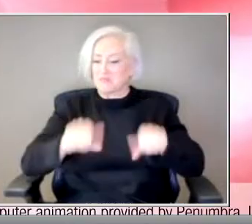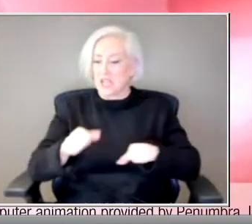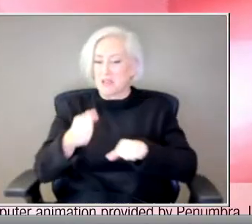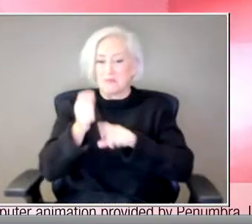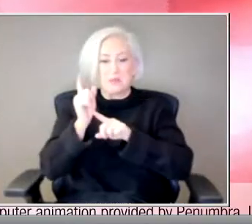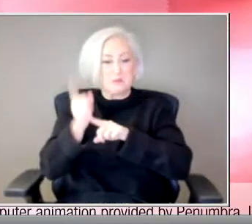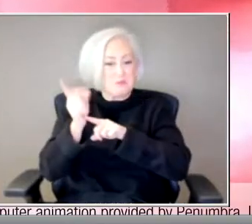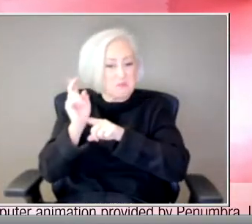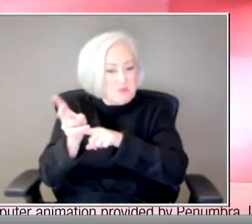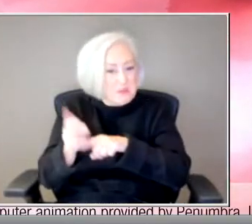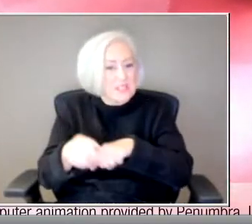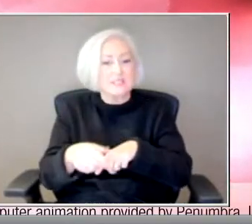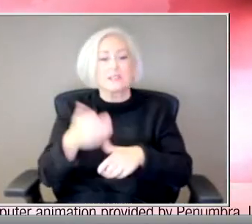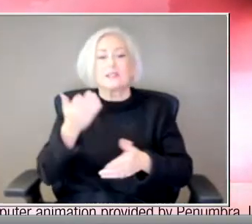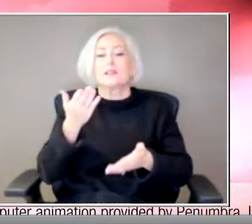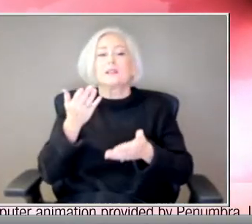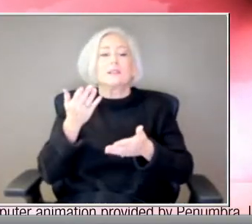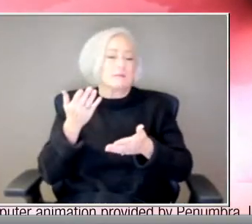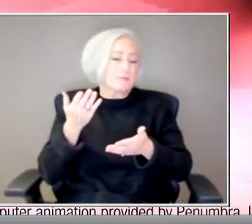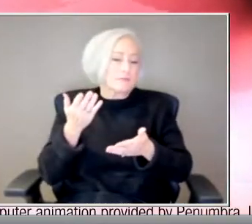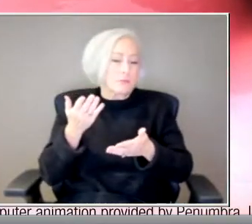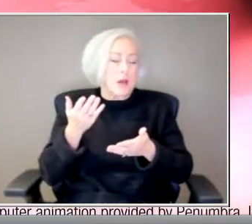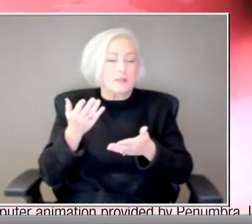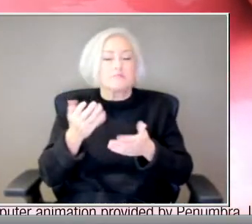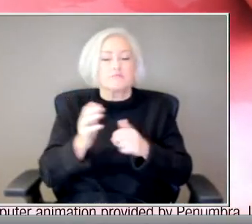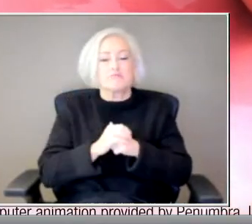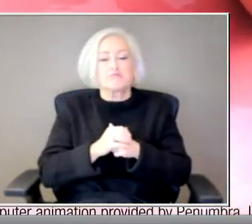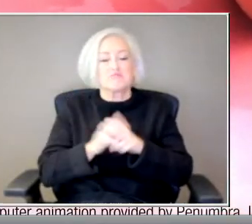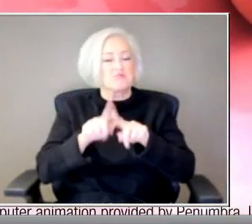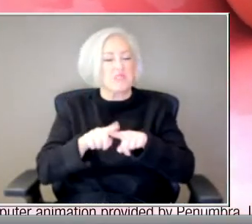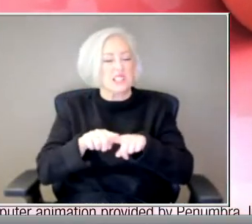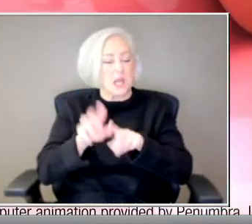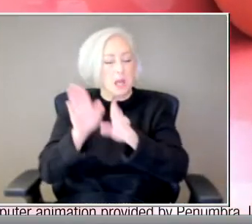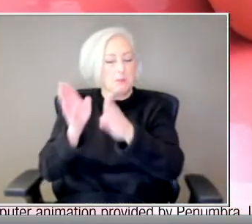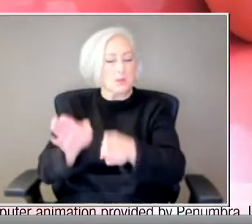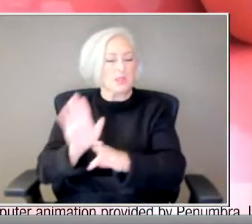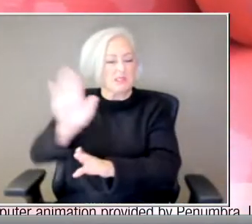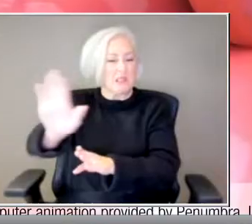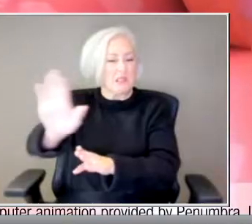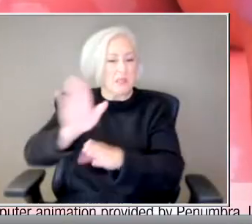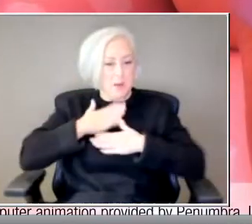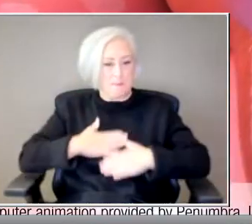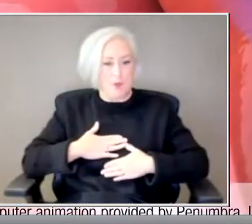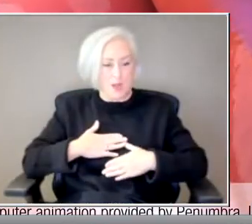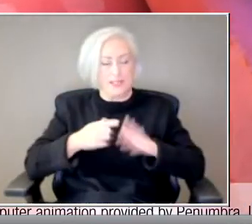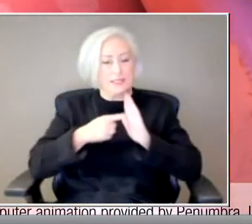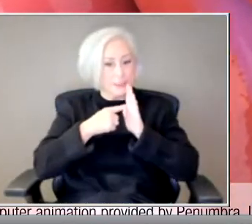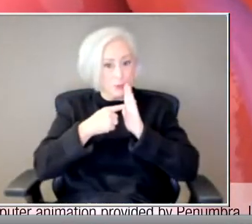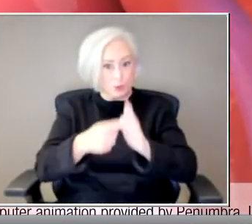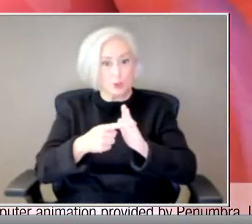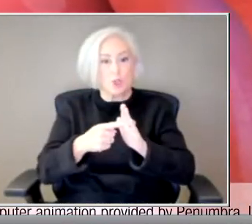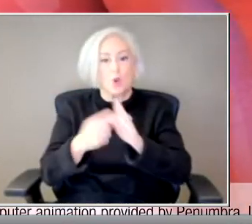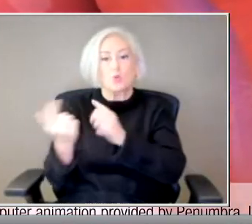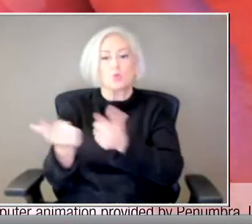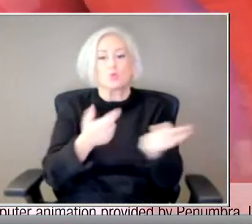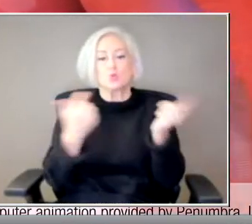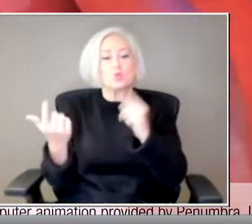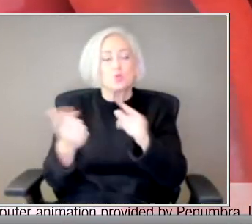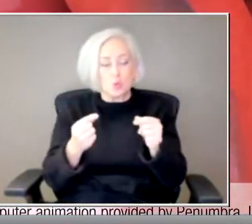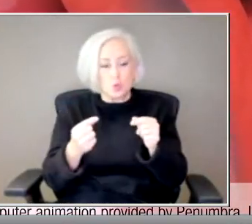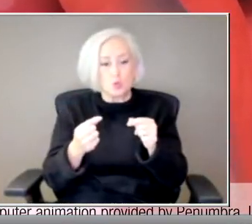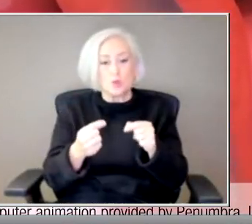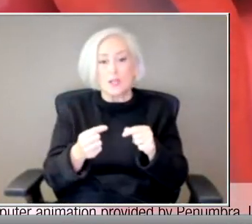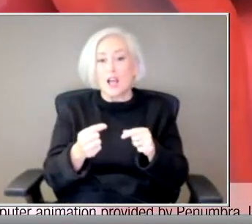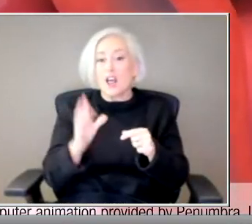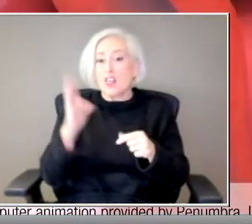up there within 1 to 2 minutes. And we're looking at the process in an illustrated animation right Correct, now. yeah. So that's showing that dark part is the